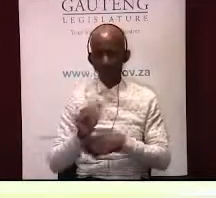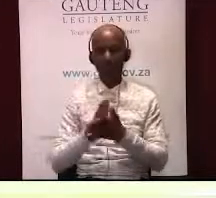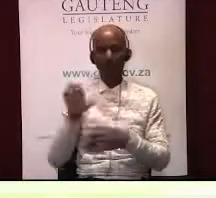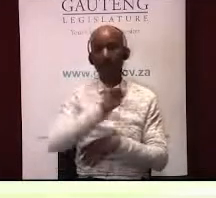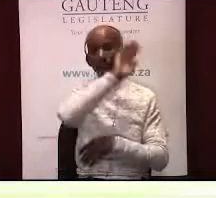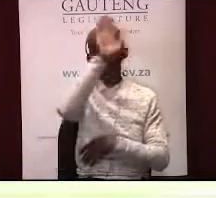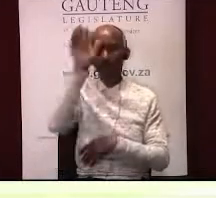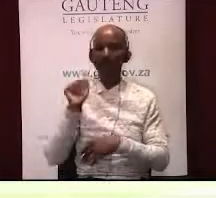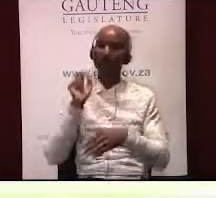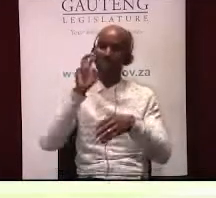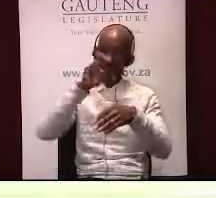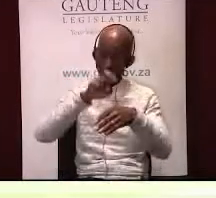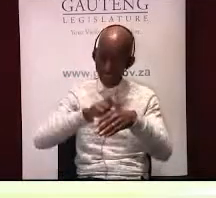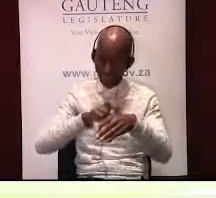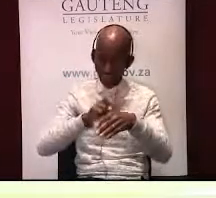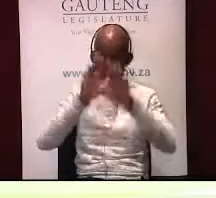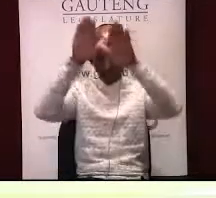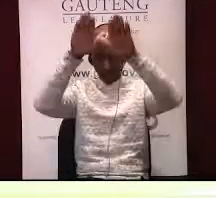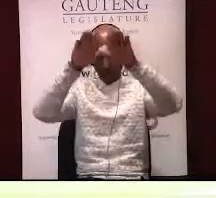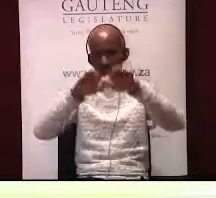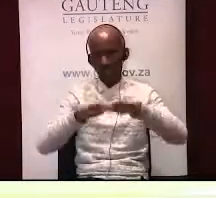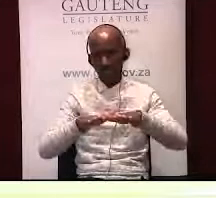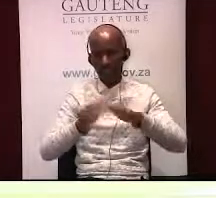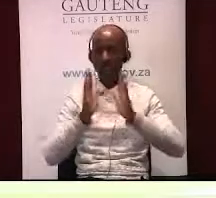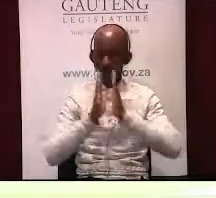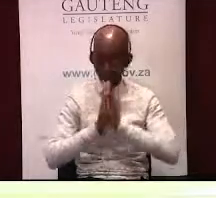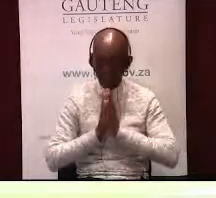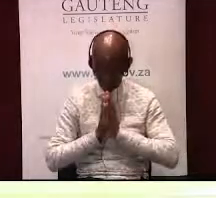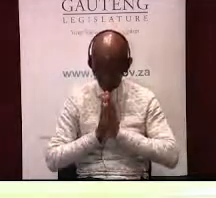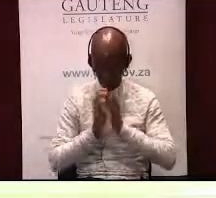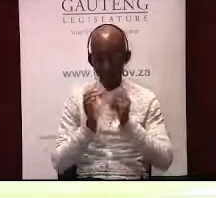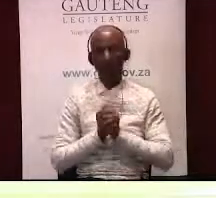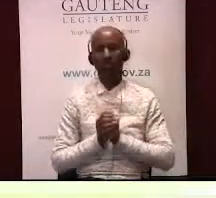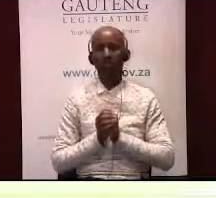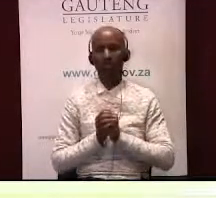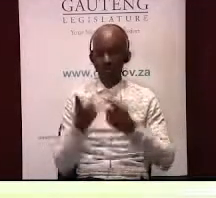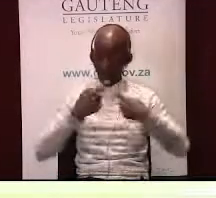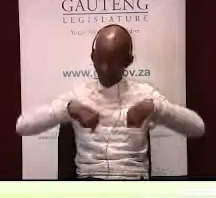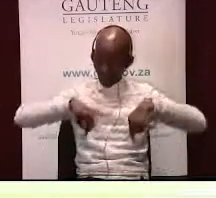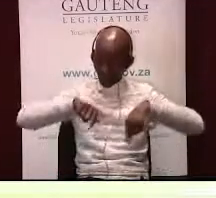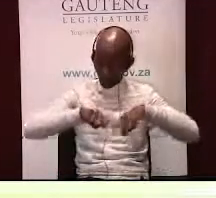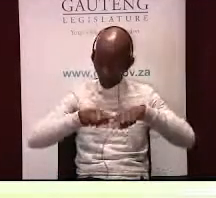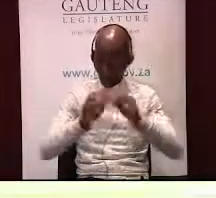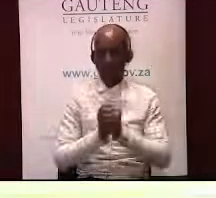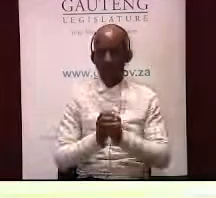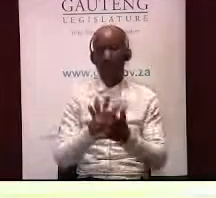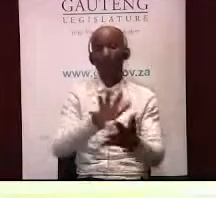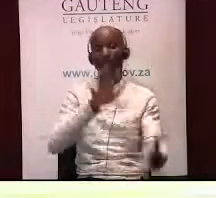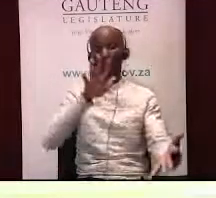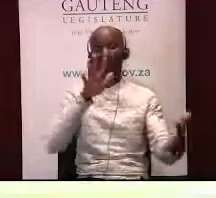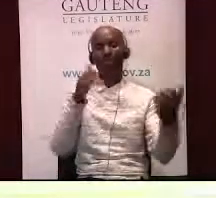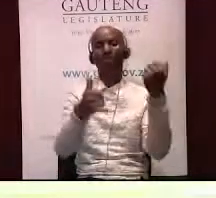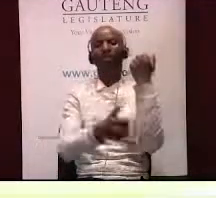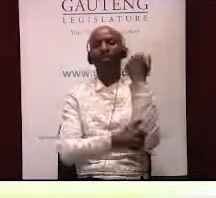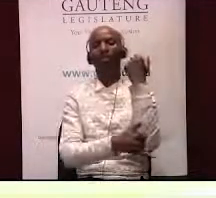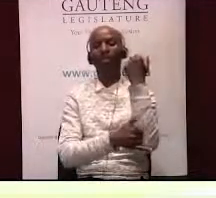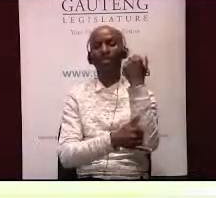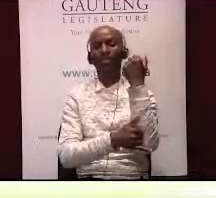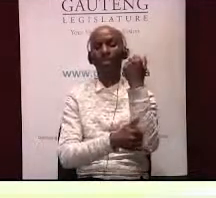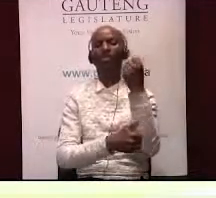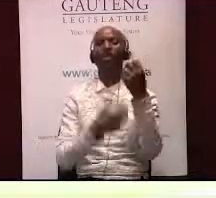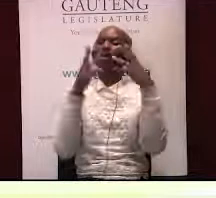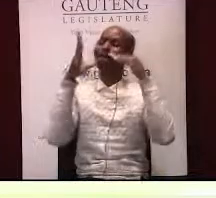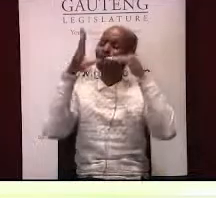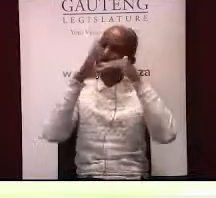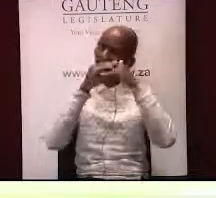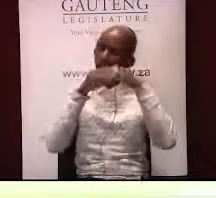Africa needs blessings and prayers. We are a big continent. We have millions